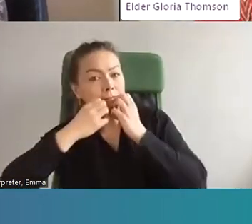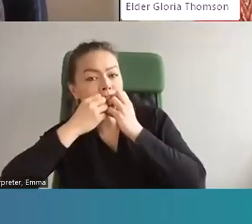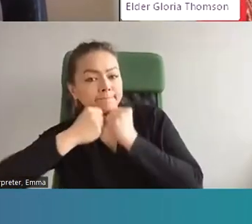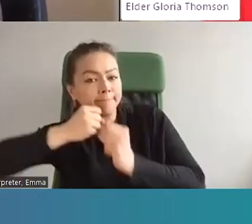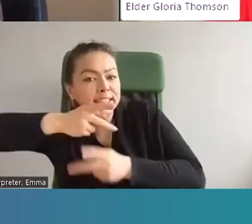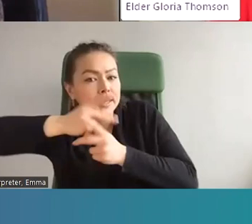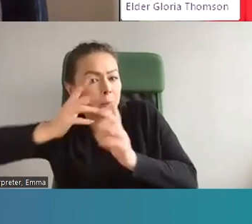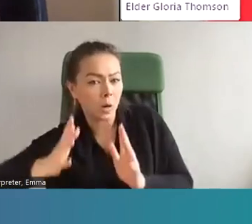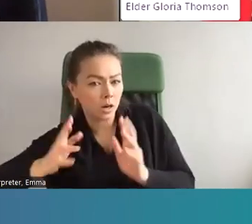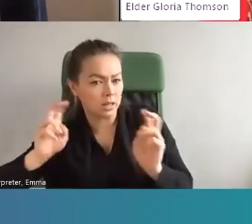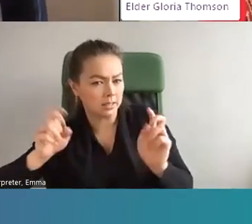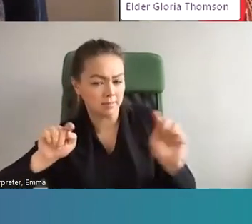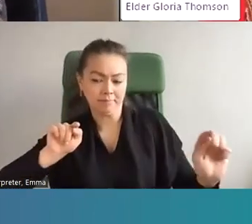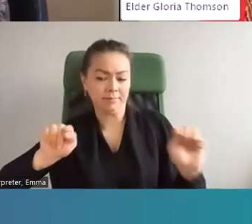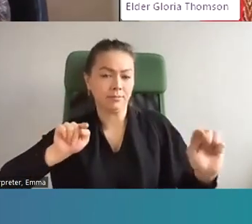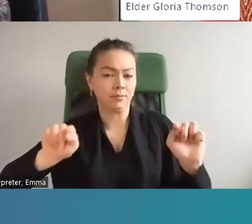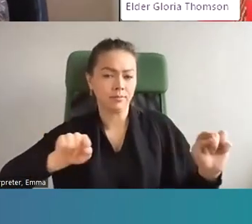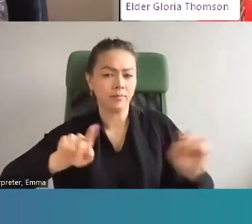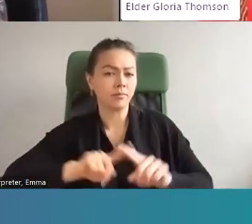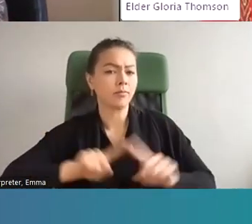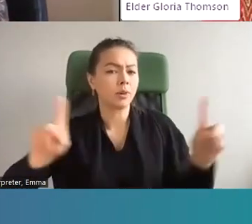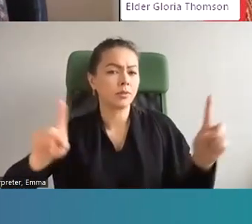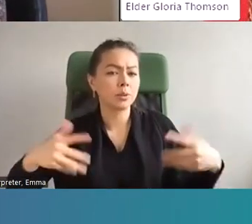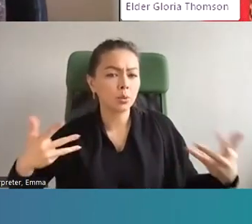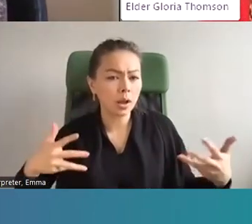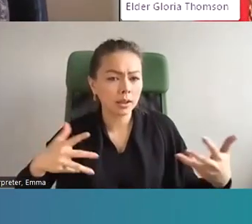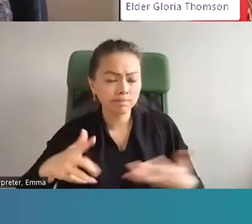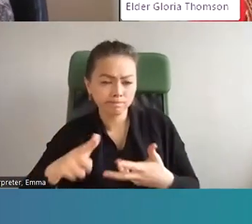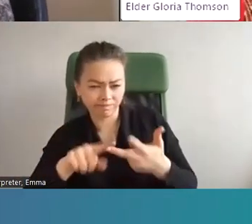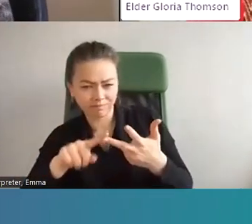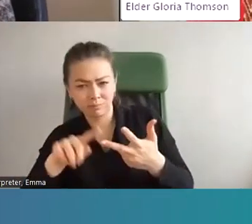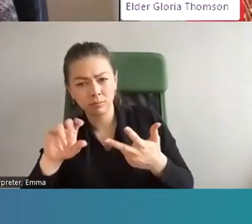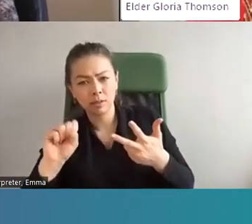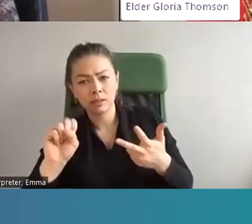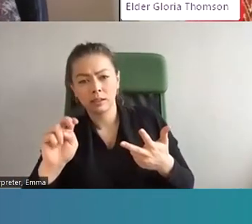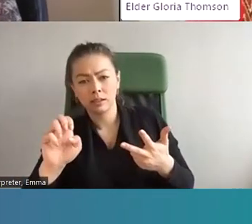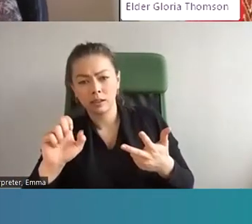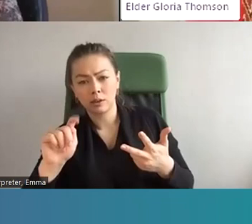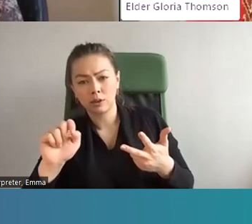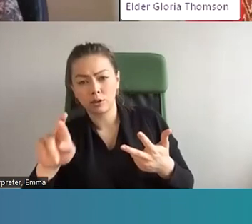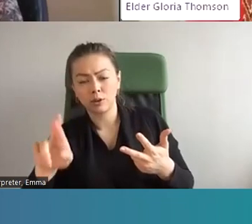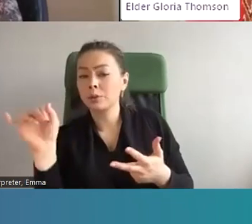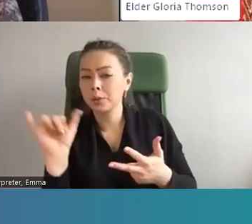and a senator, maybe, Gloria, and just because